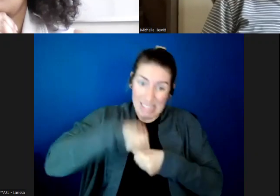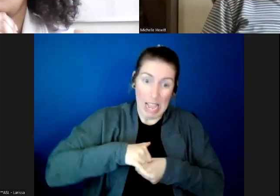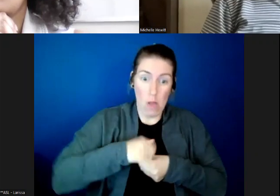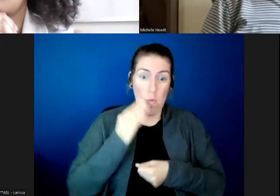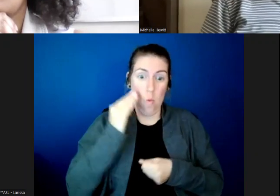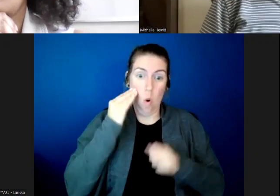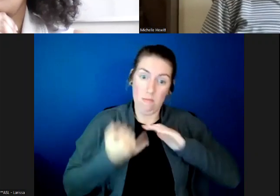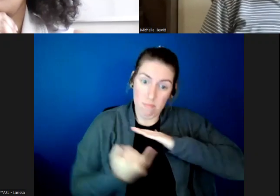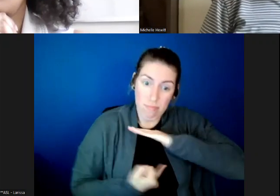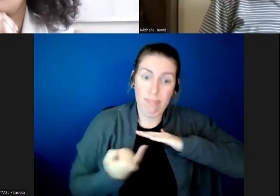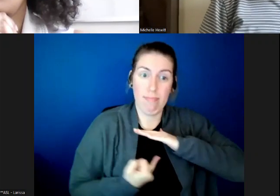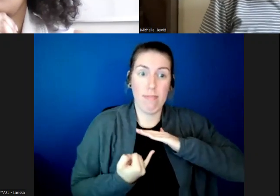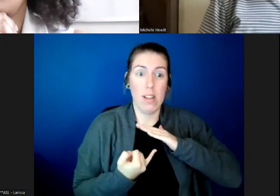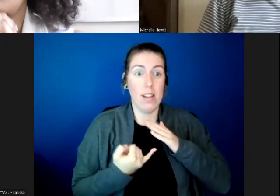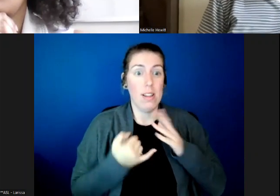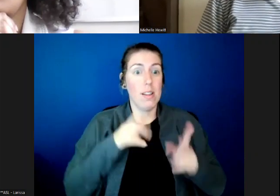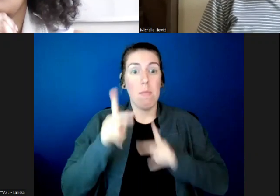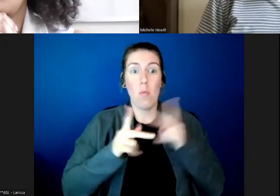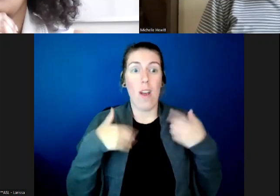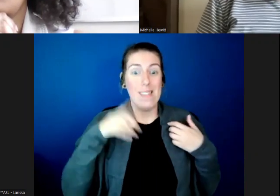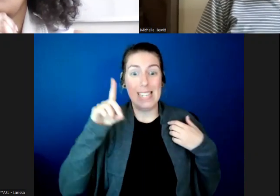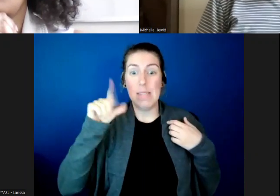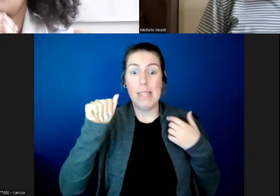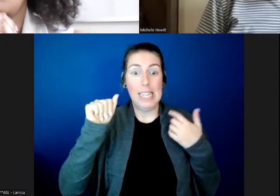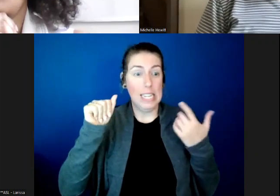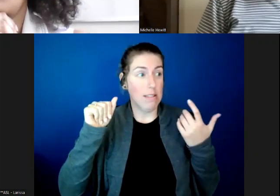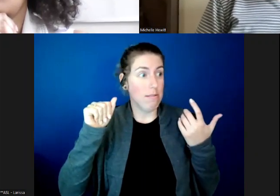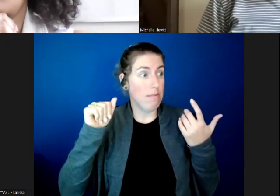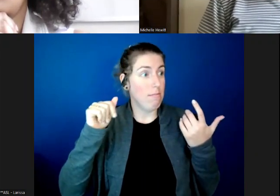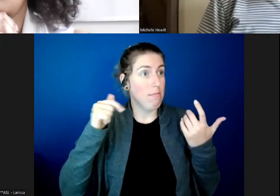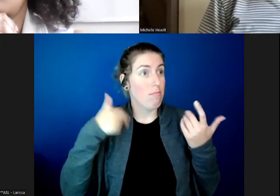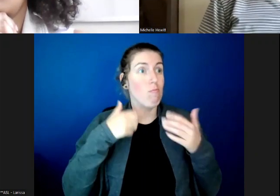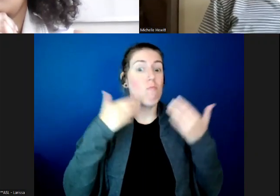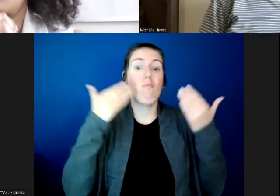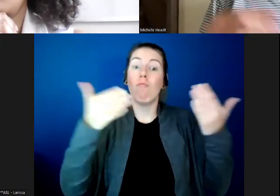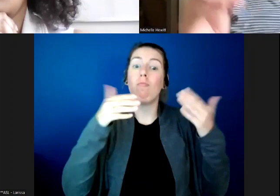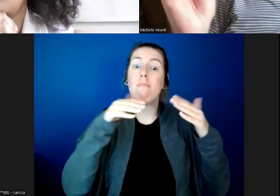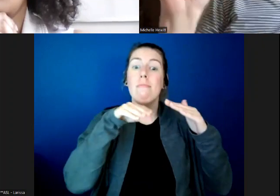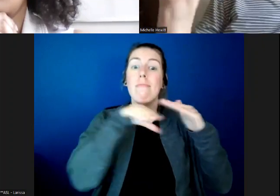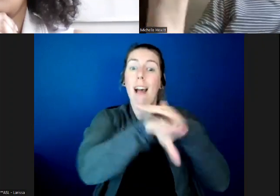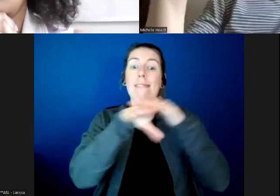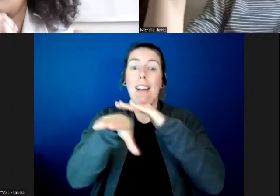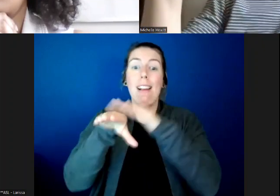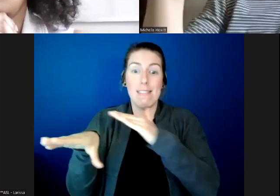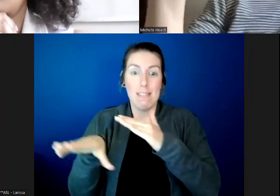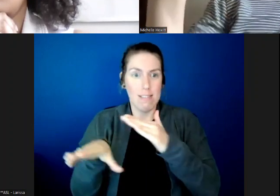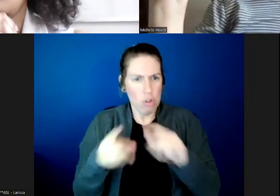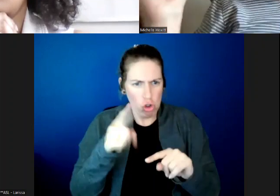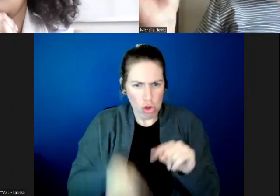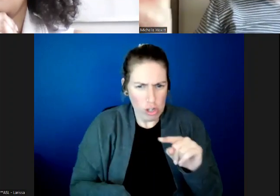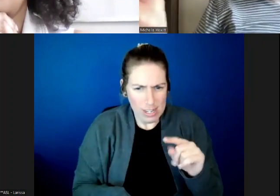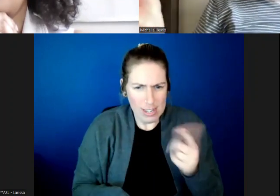disabled people were cut from the ability to access this, it's